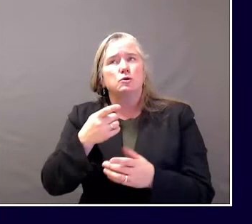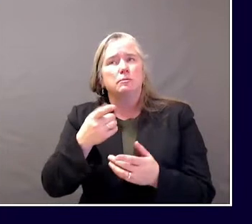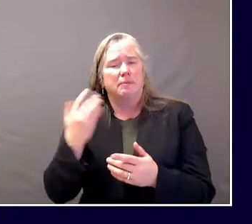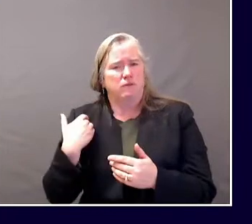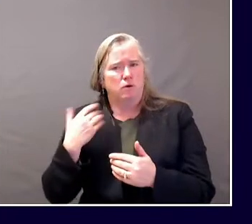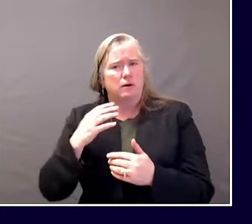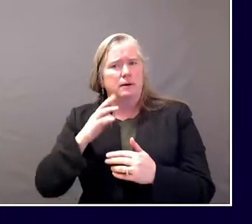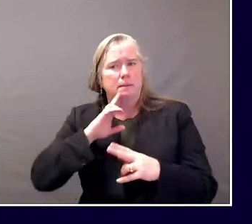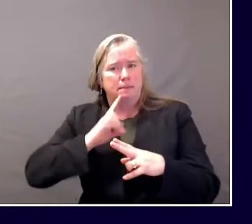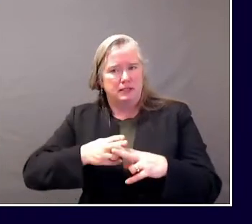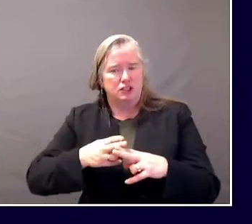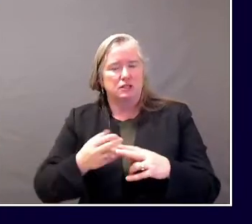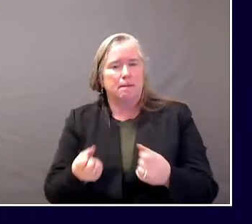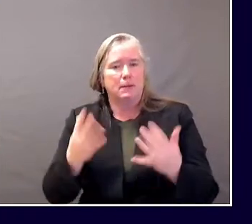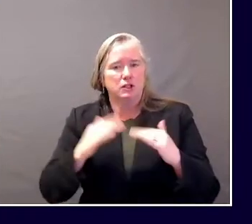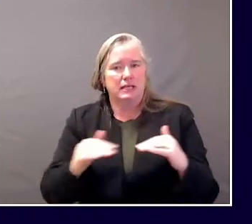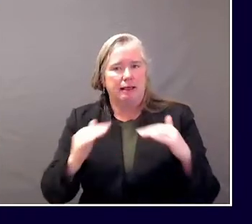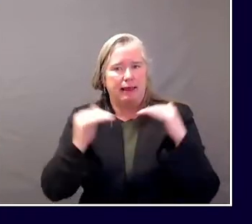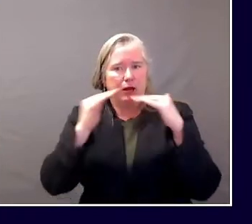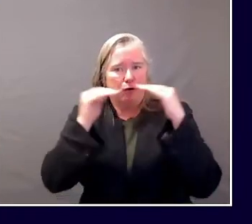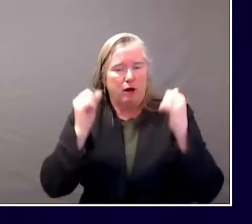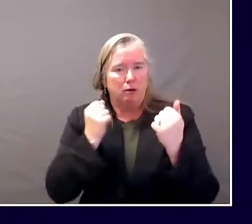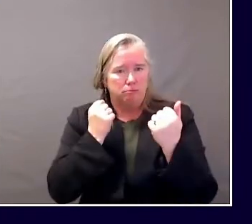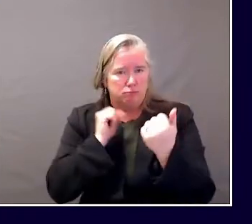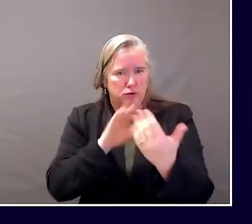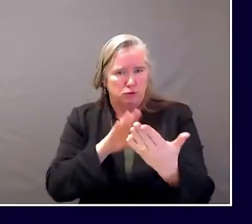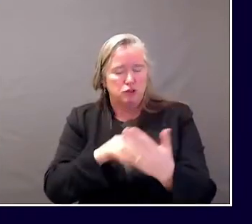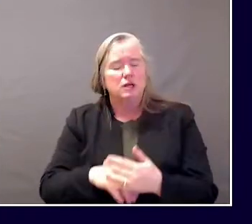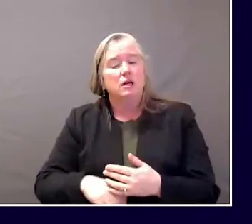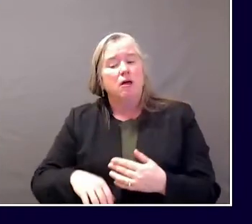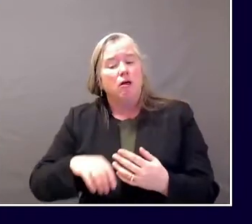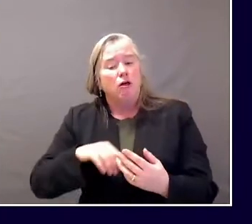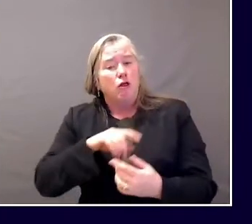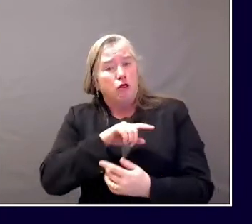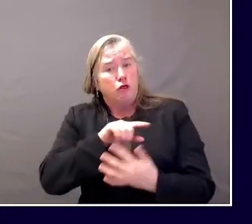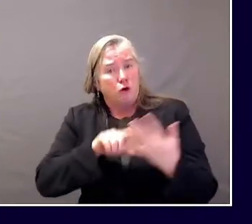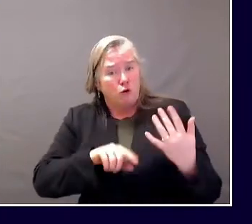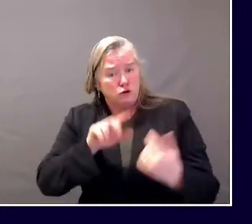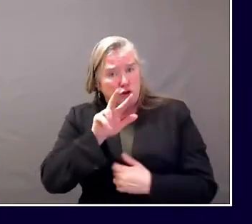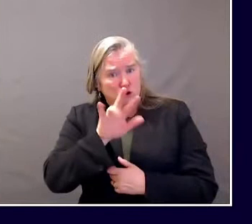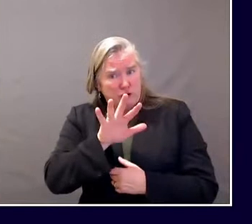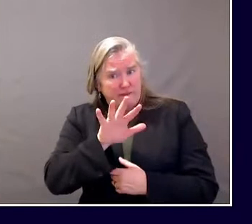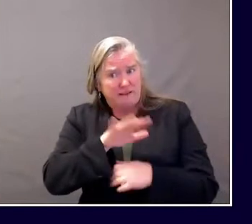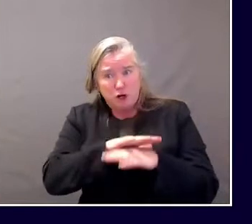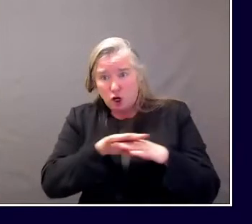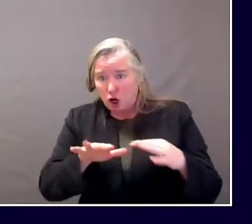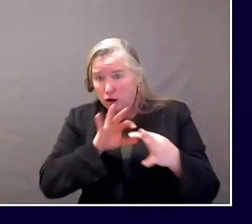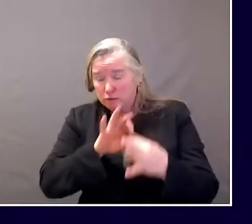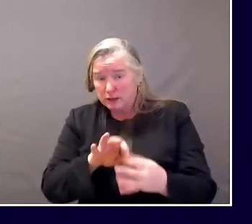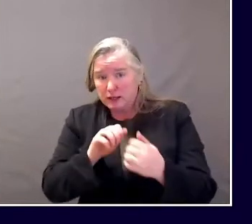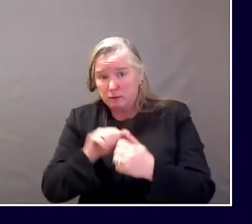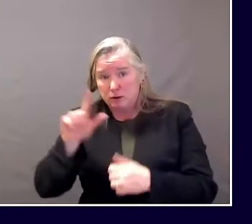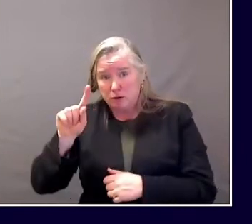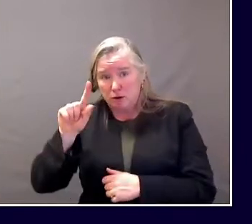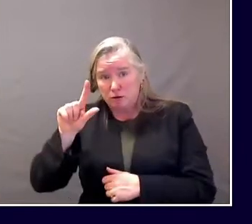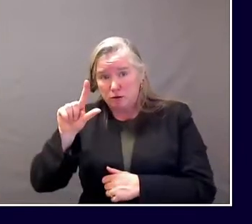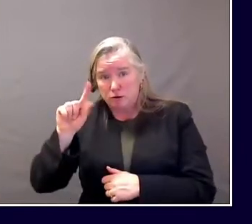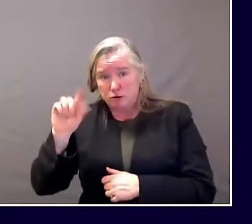assume that those 35 deaths are not associated with any of the long-term care center outbreaks that you're tracking?